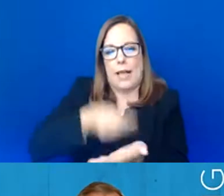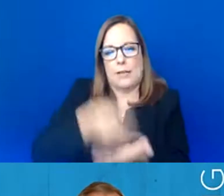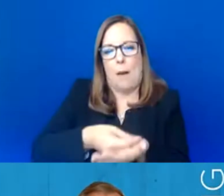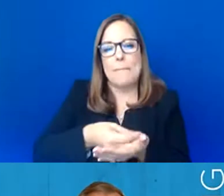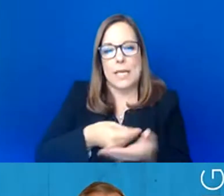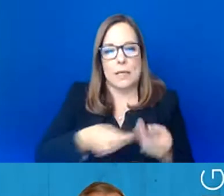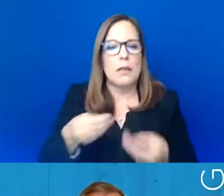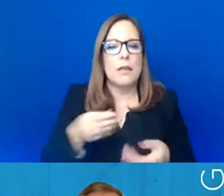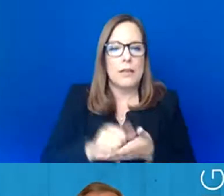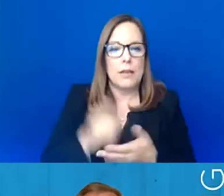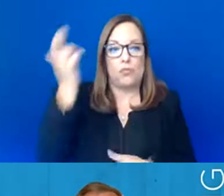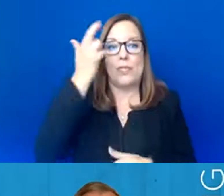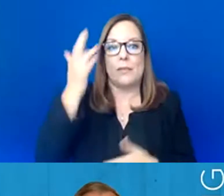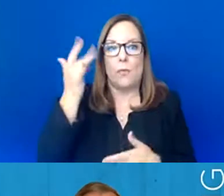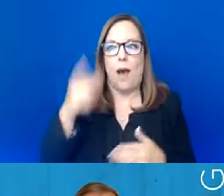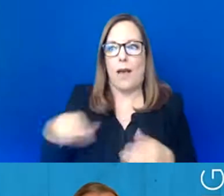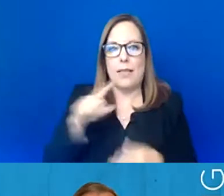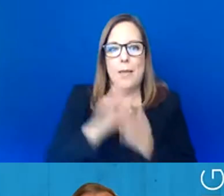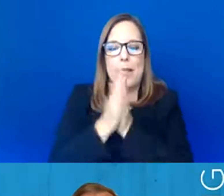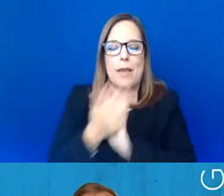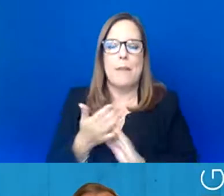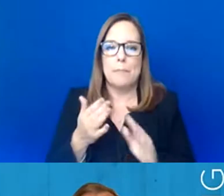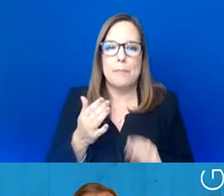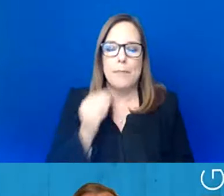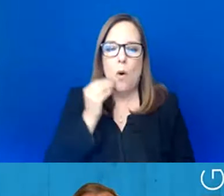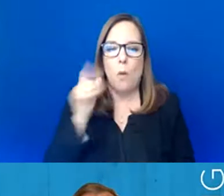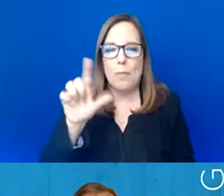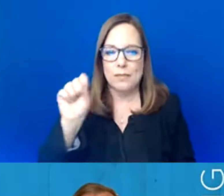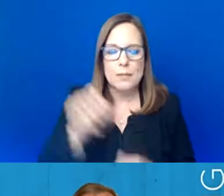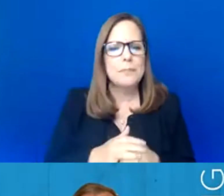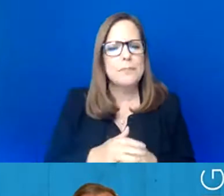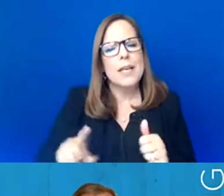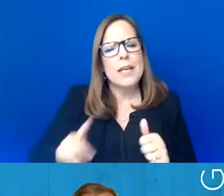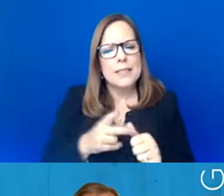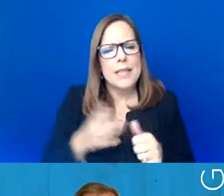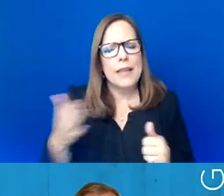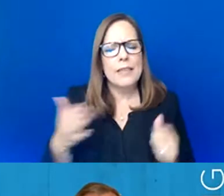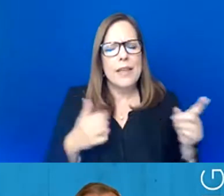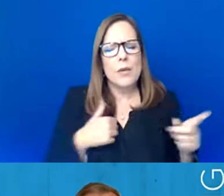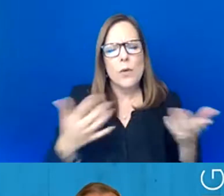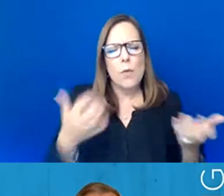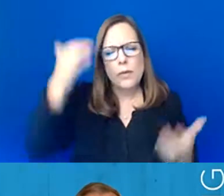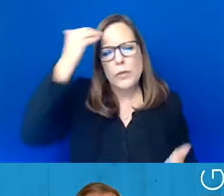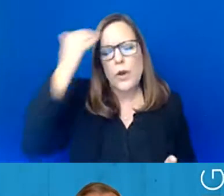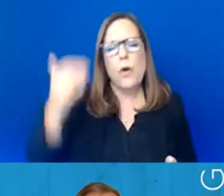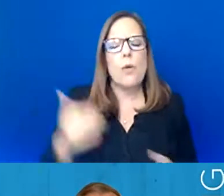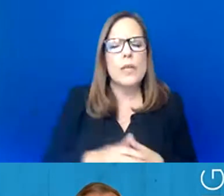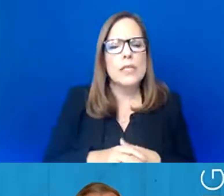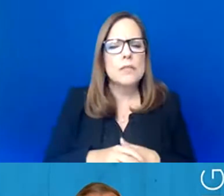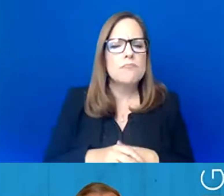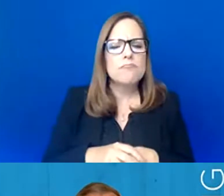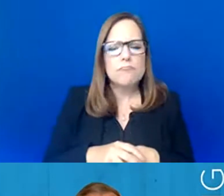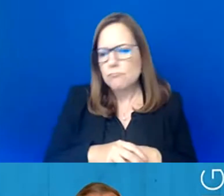homelessness. Second is, we asked them, how much would it have taken to